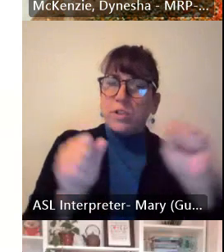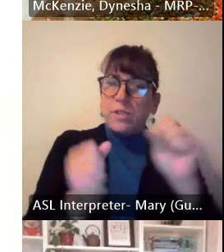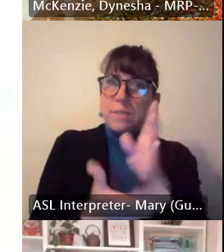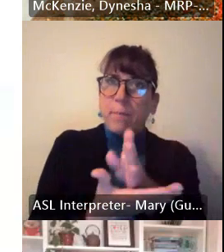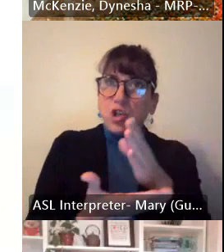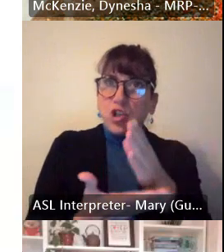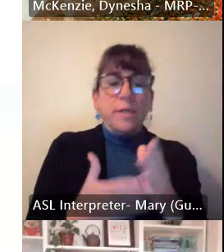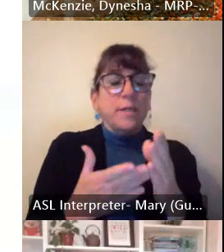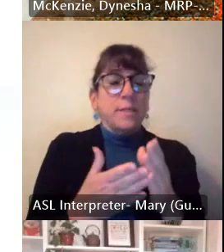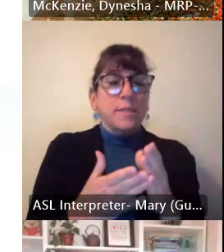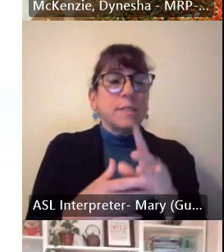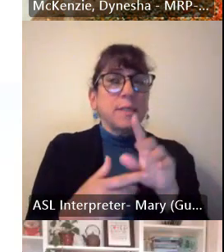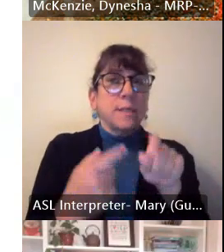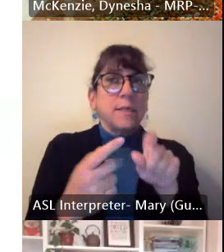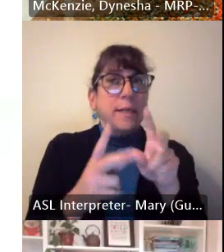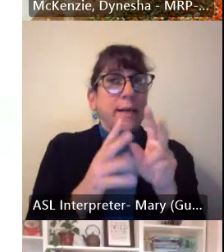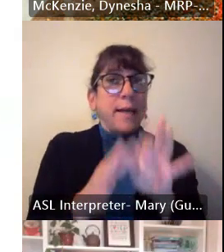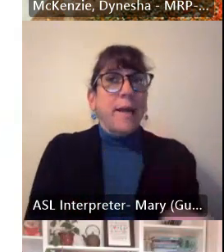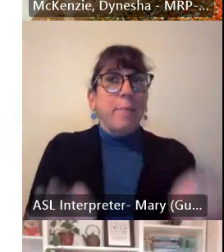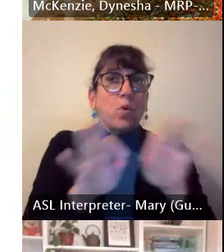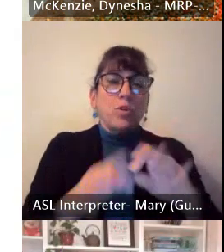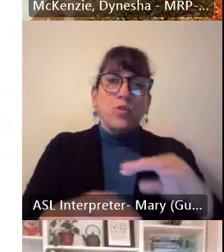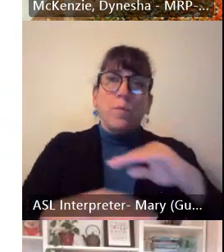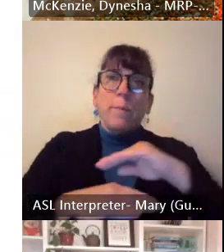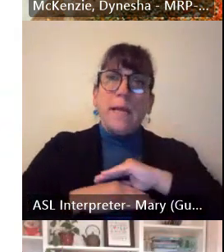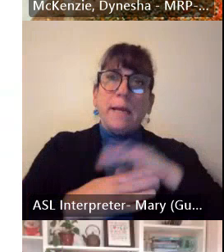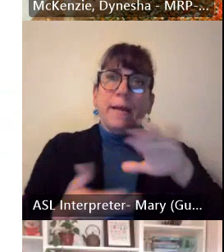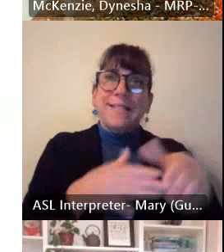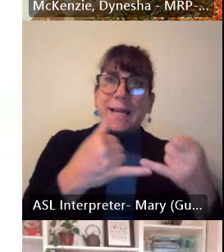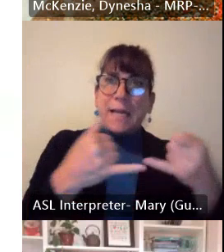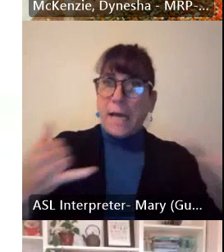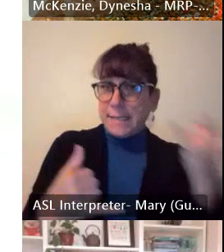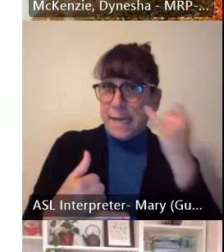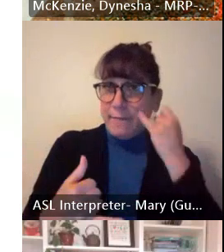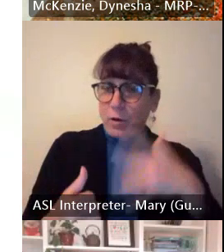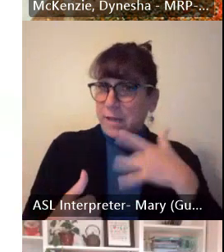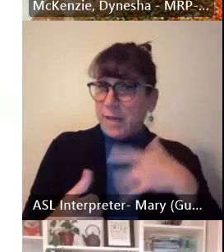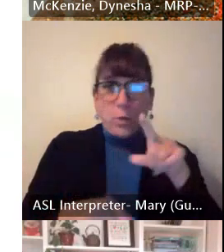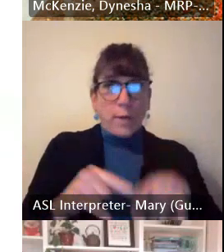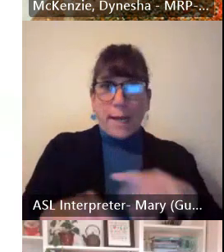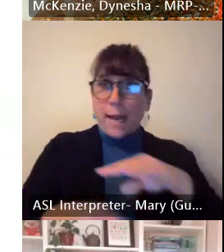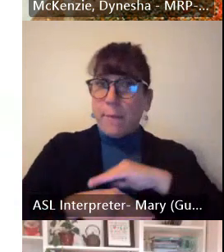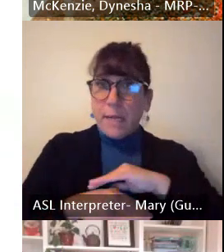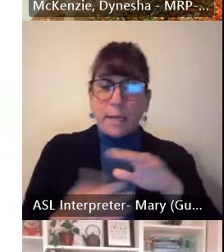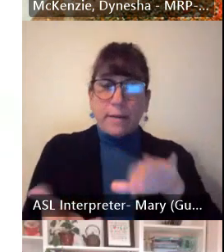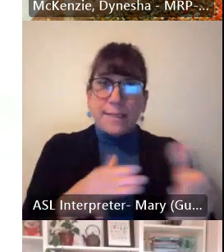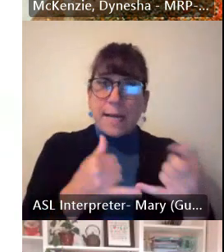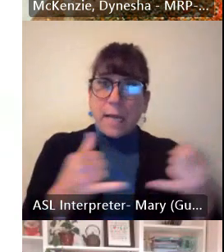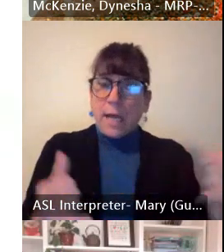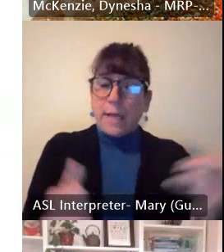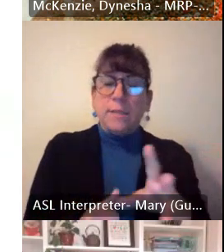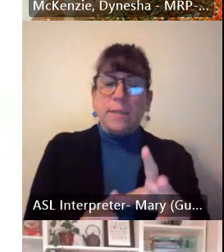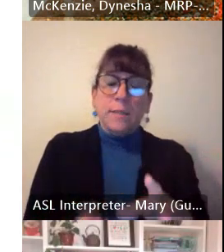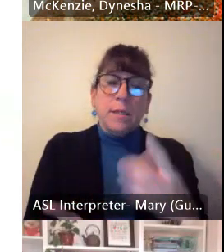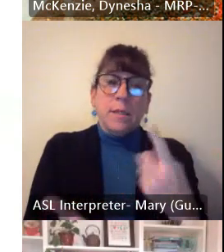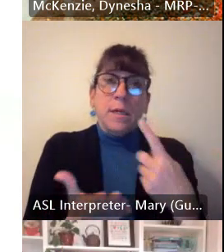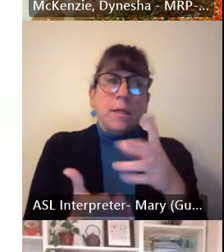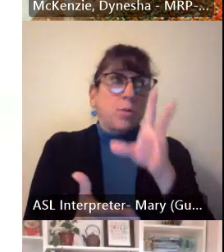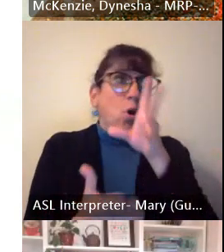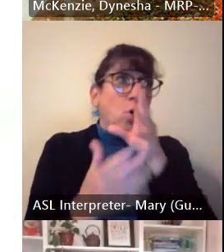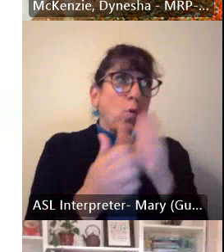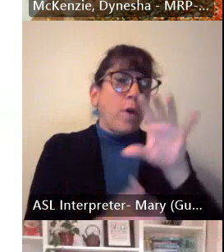particularly important to hit the deadlines. If you think that you can't hit your deadlines, talk to your OMB examiner